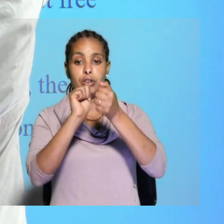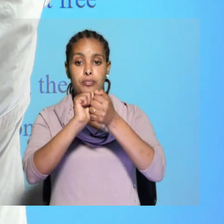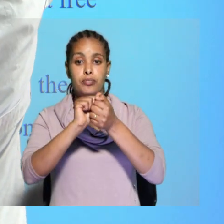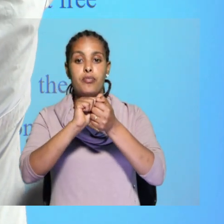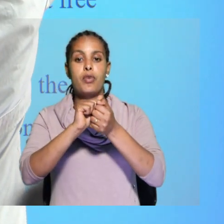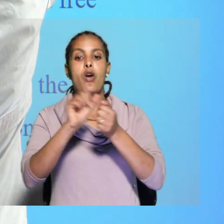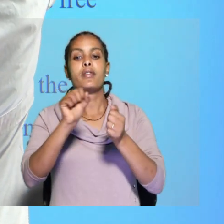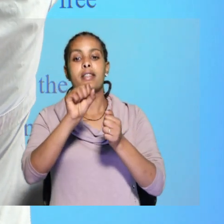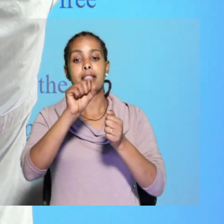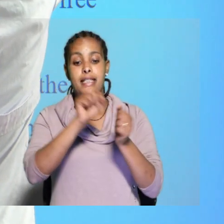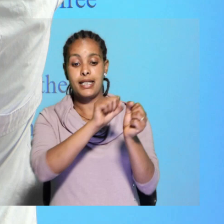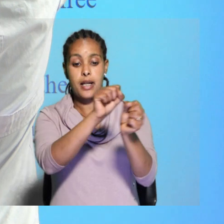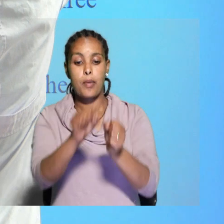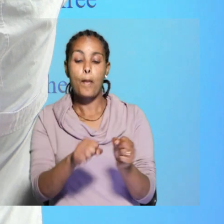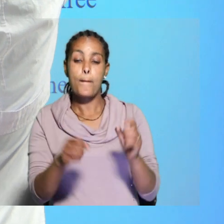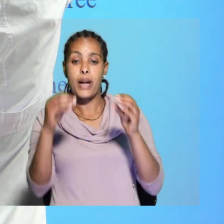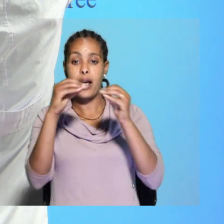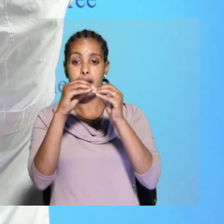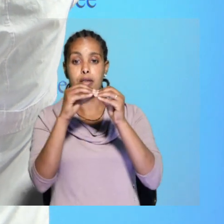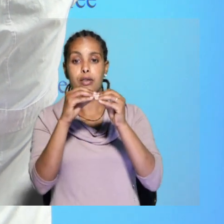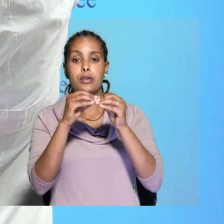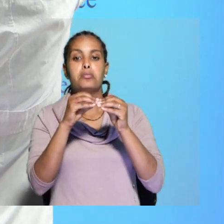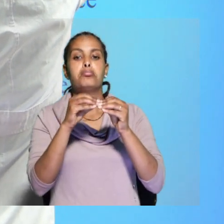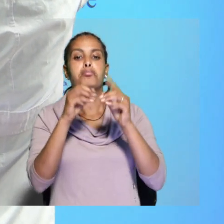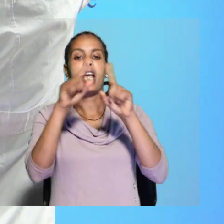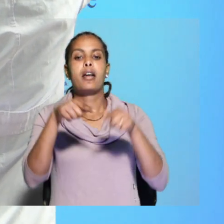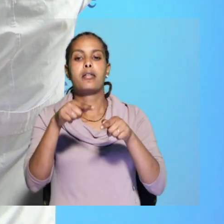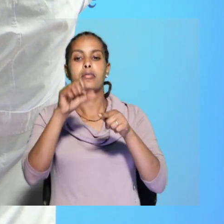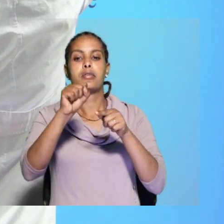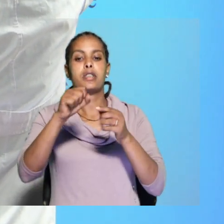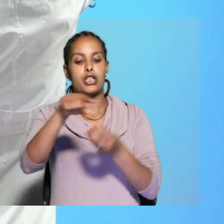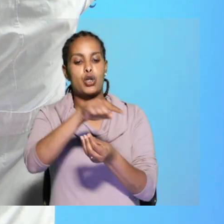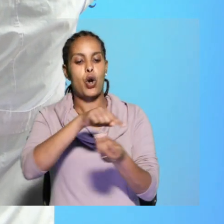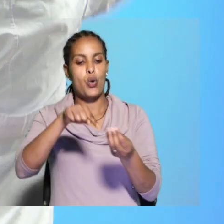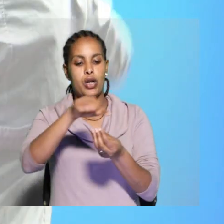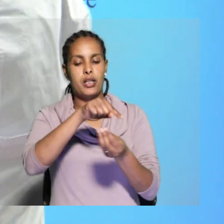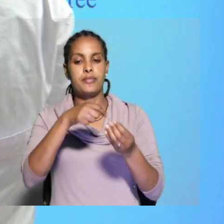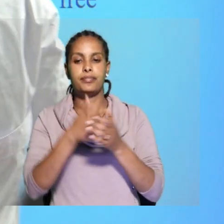of the system plus change in entropy of the surrounding